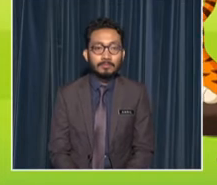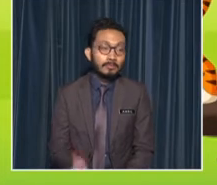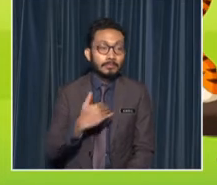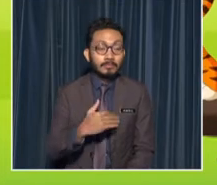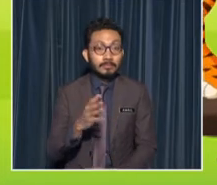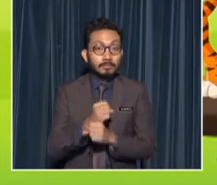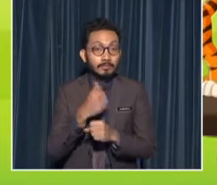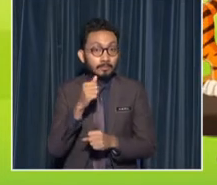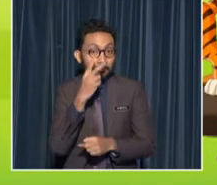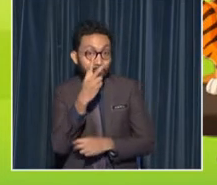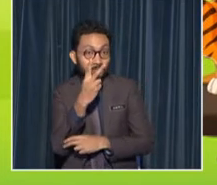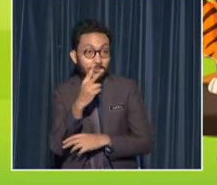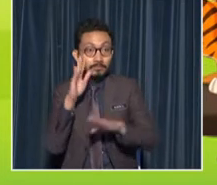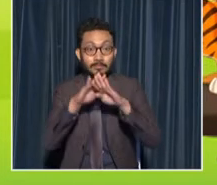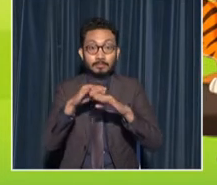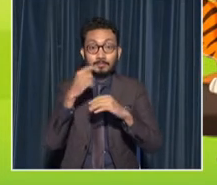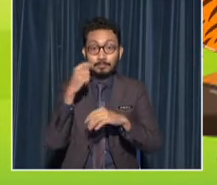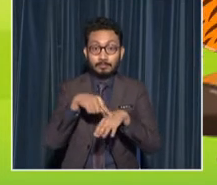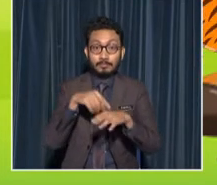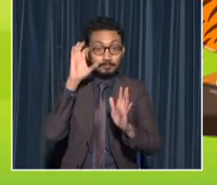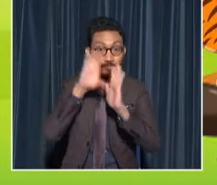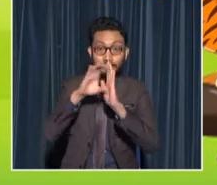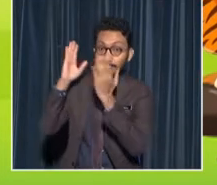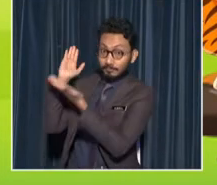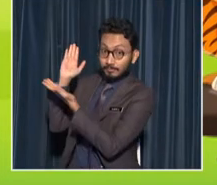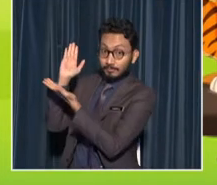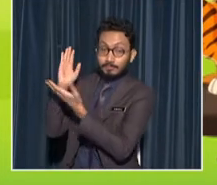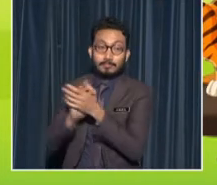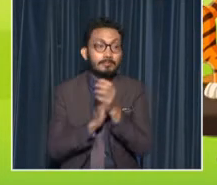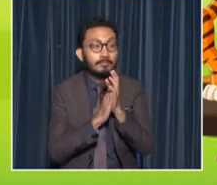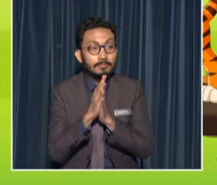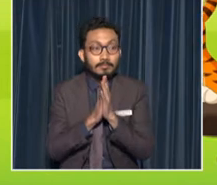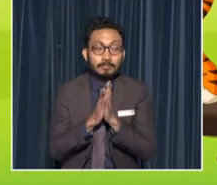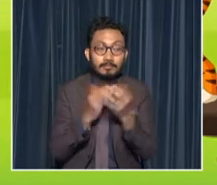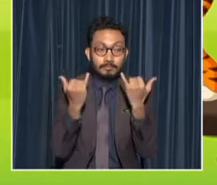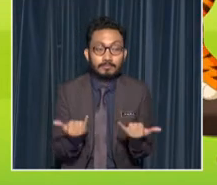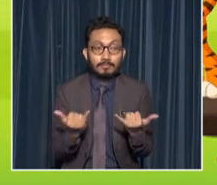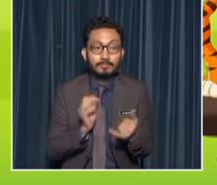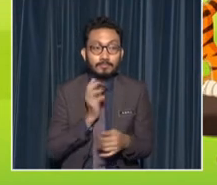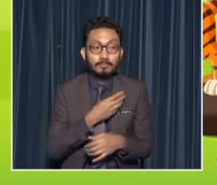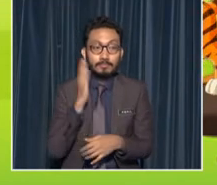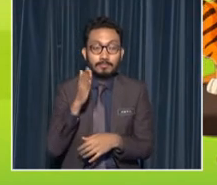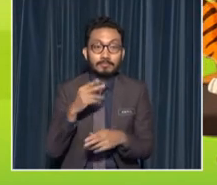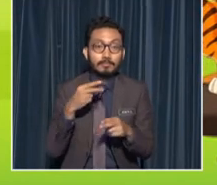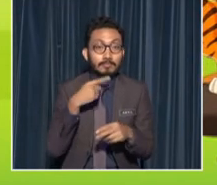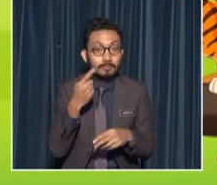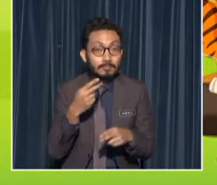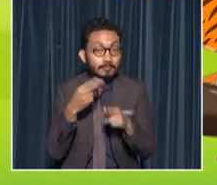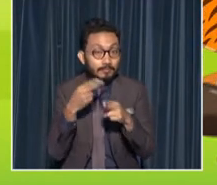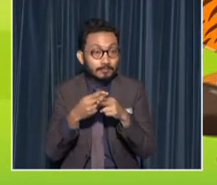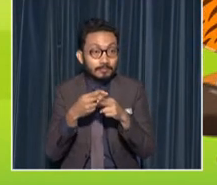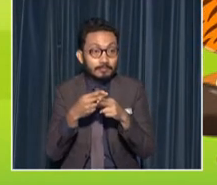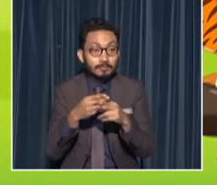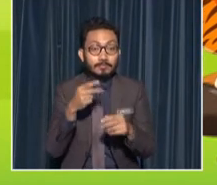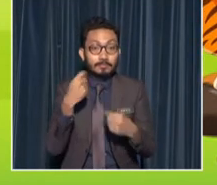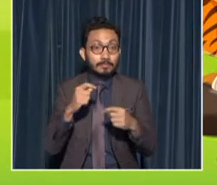Let's take a look at this picture. Now, we are going to name the body